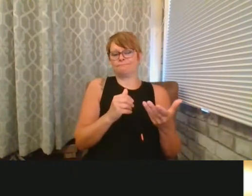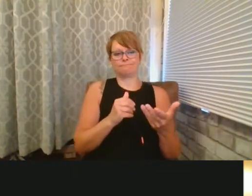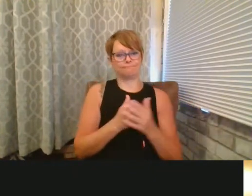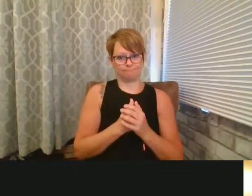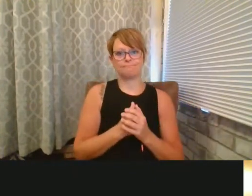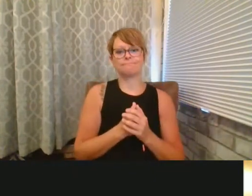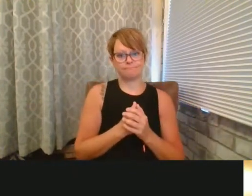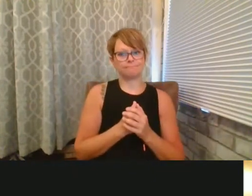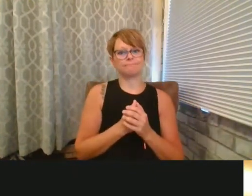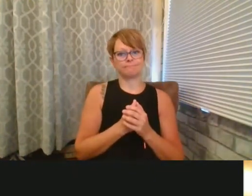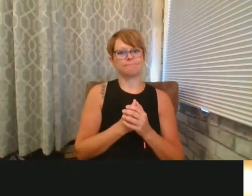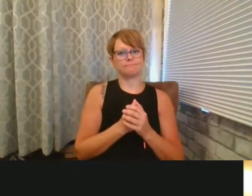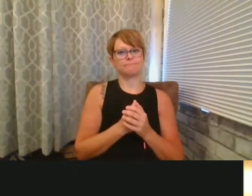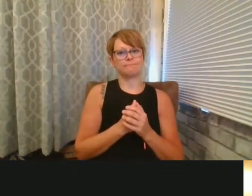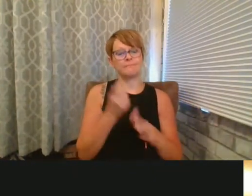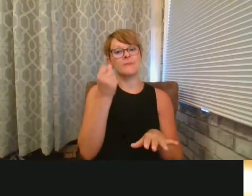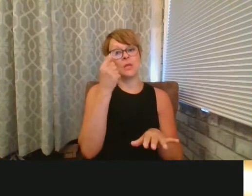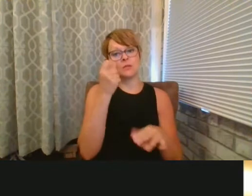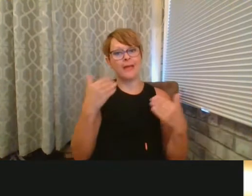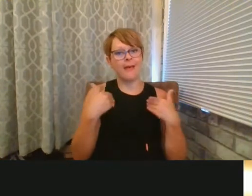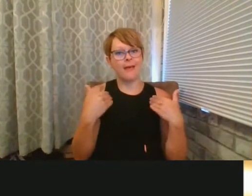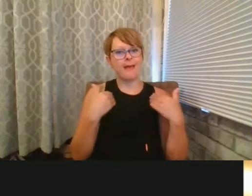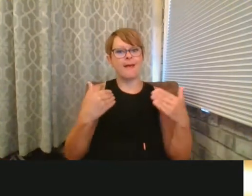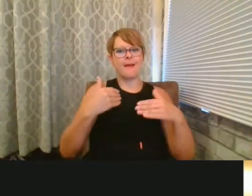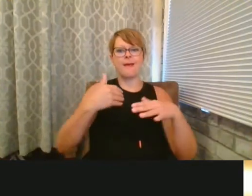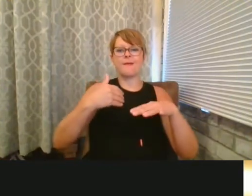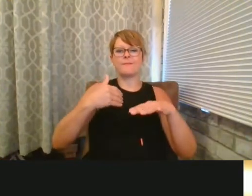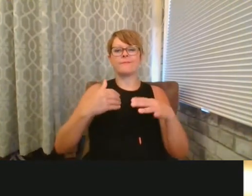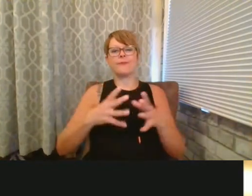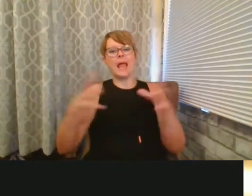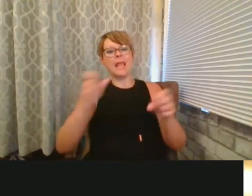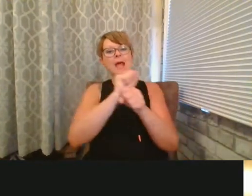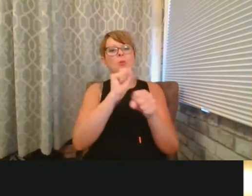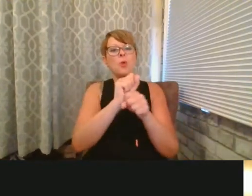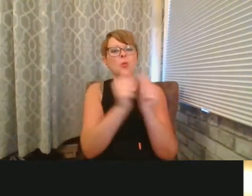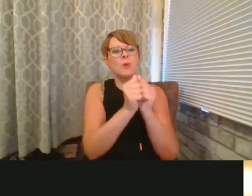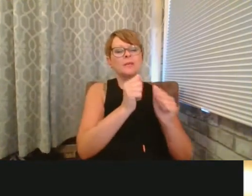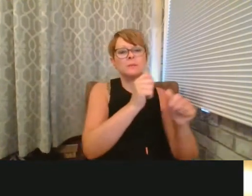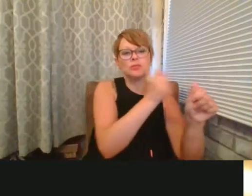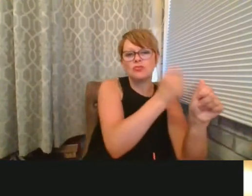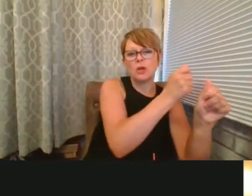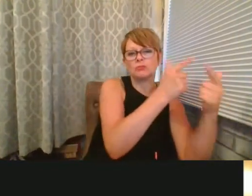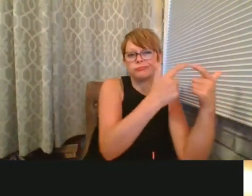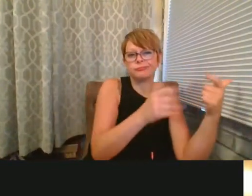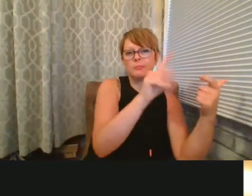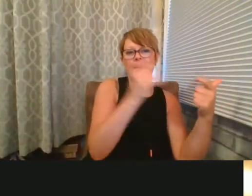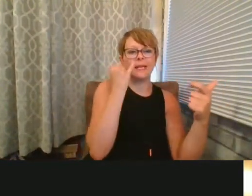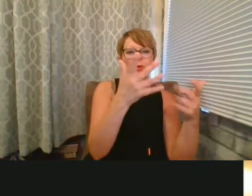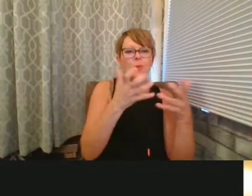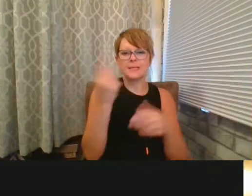There's a strong service industry, so there are plenty of work in that field. But if you're doing something different, like Joe is